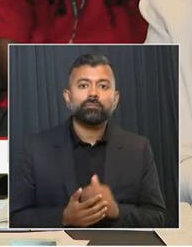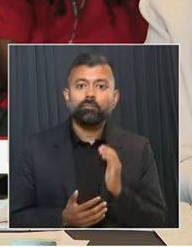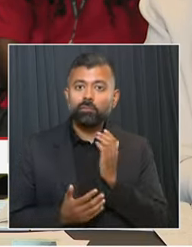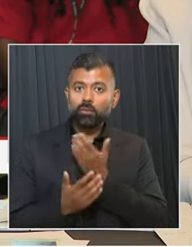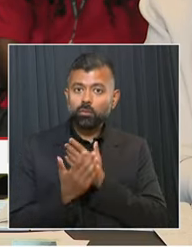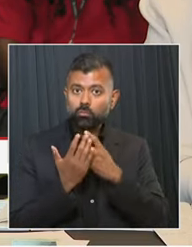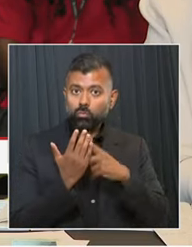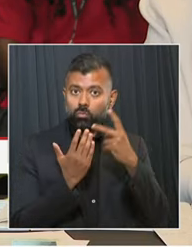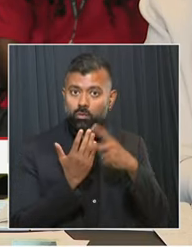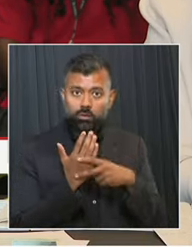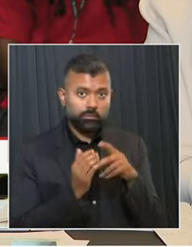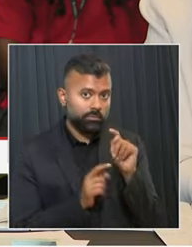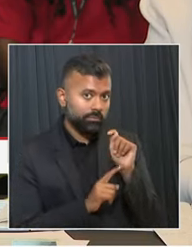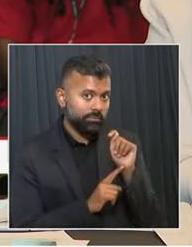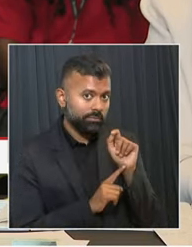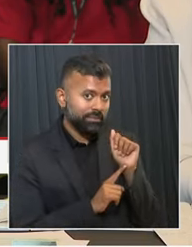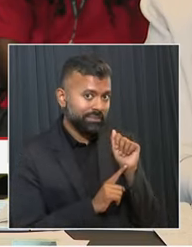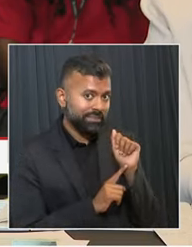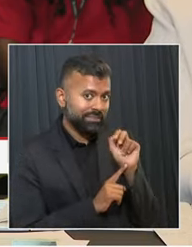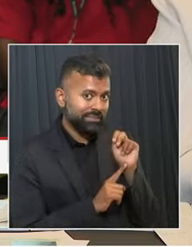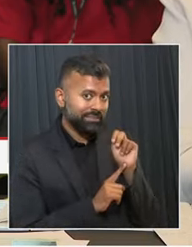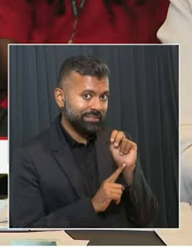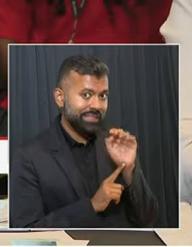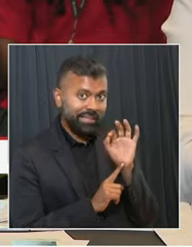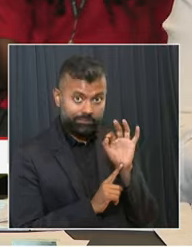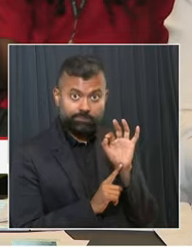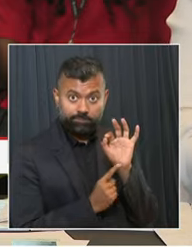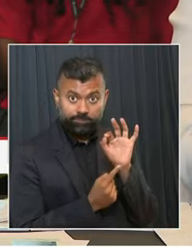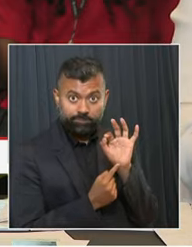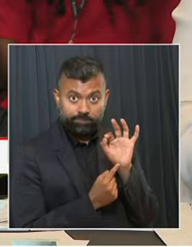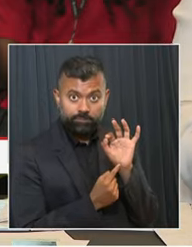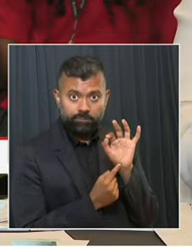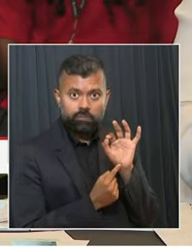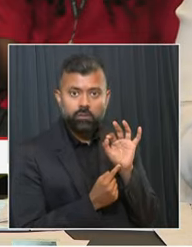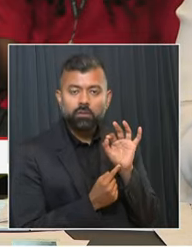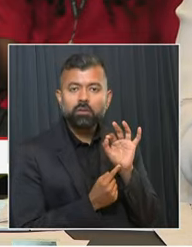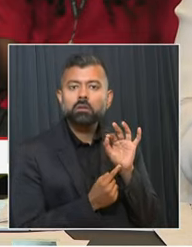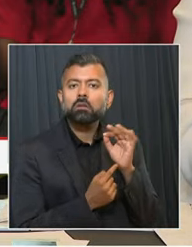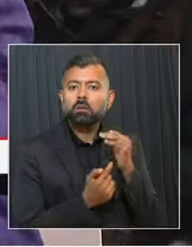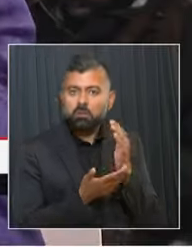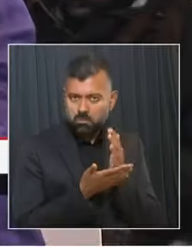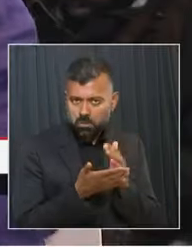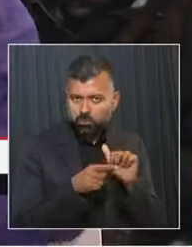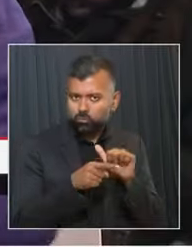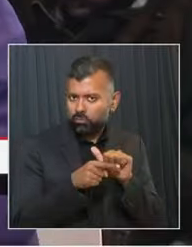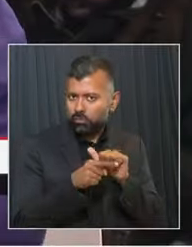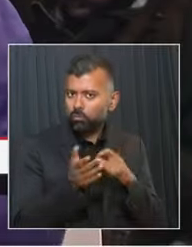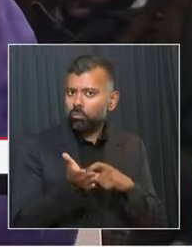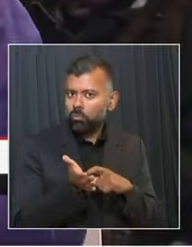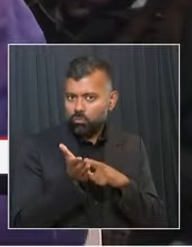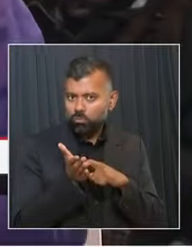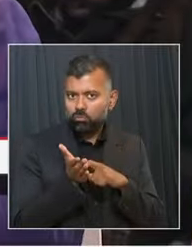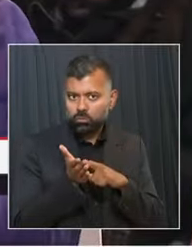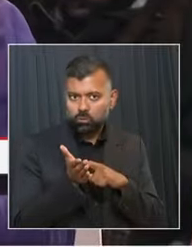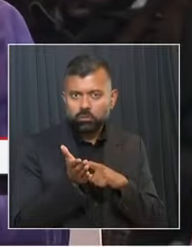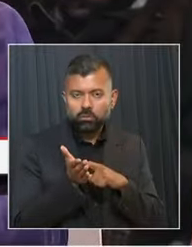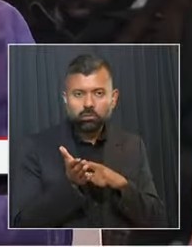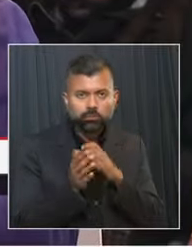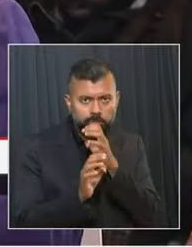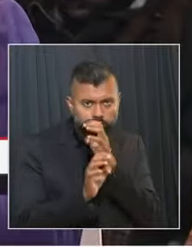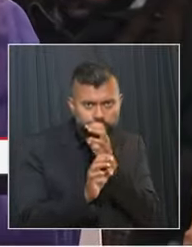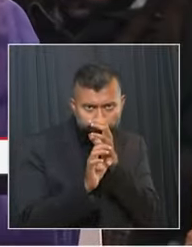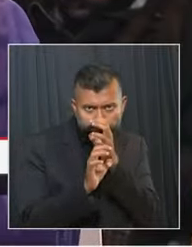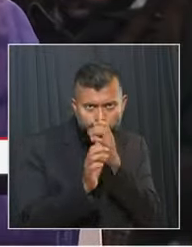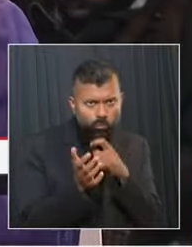that we expect to enforce. So, and that goes to things that are happening on the federal level, where we